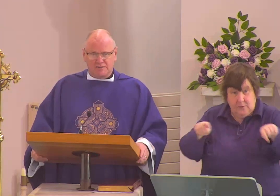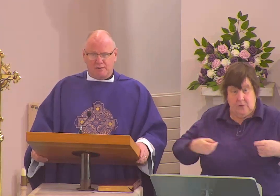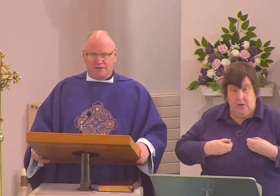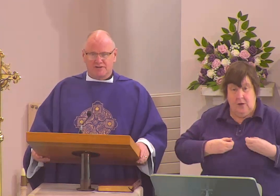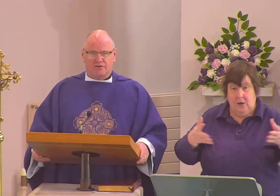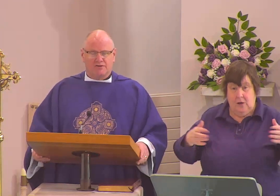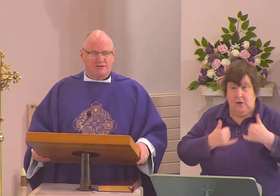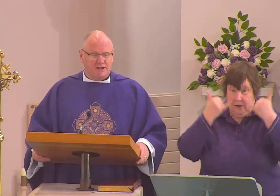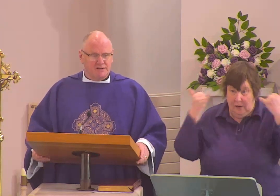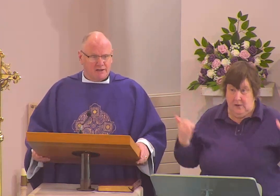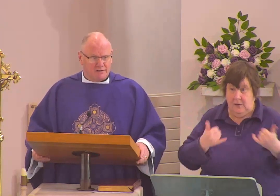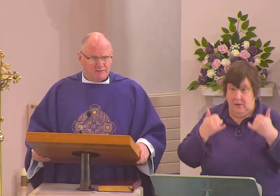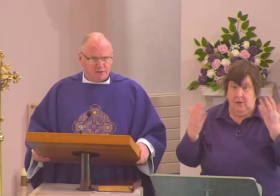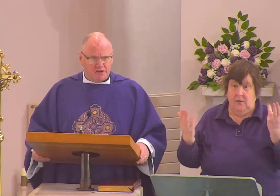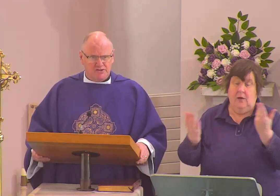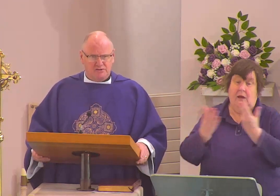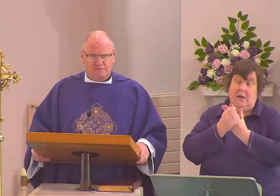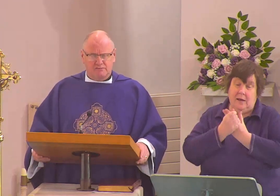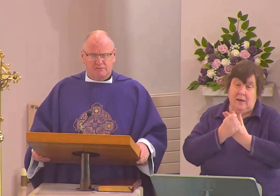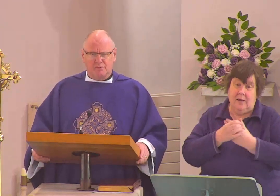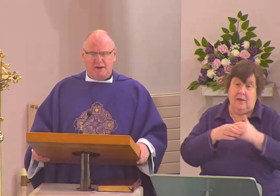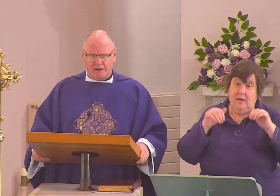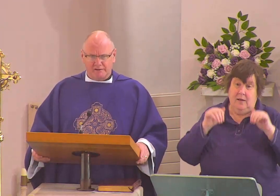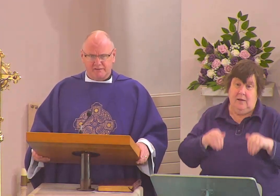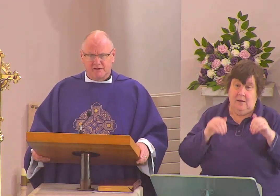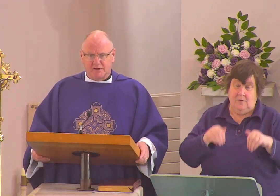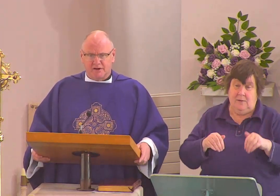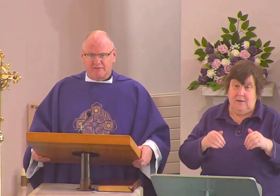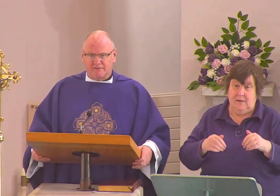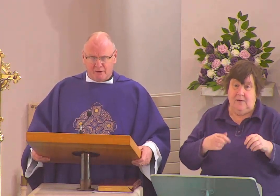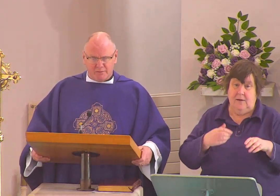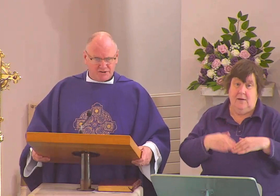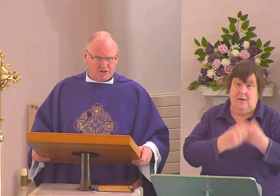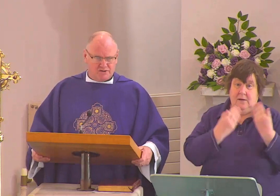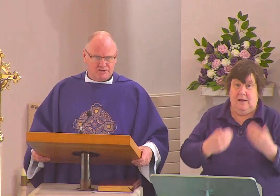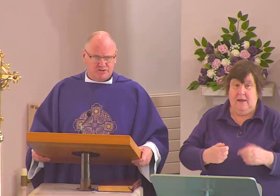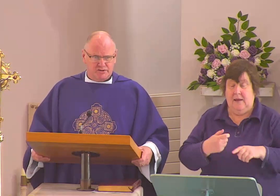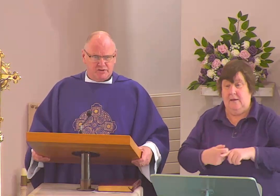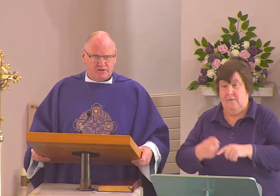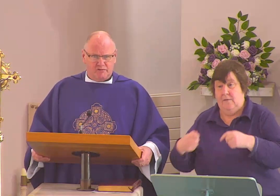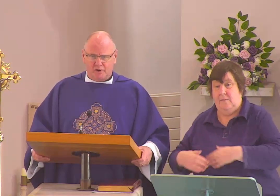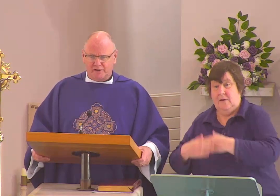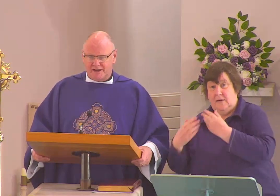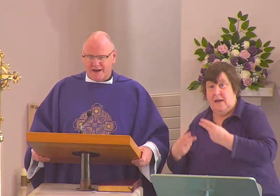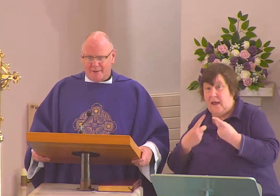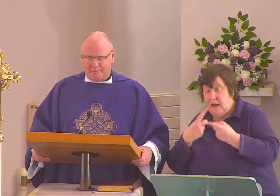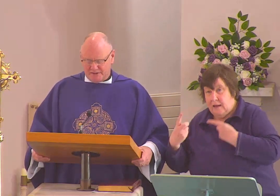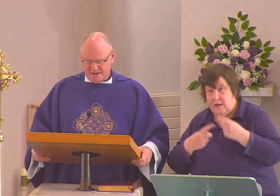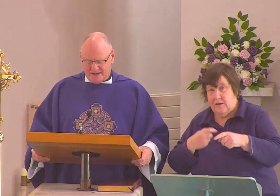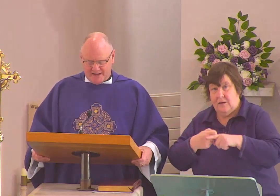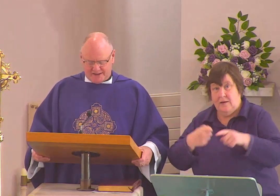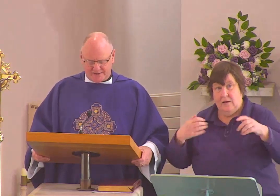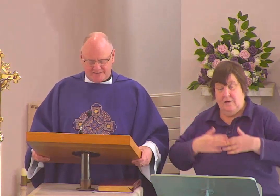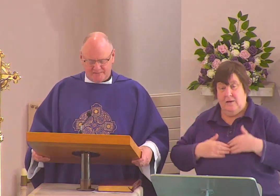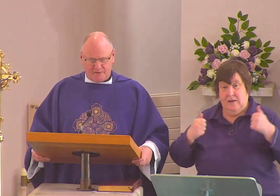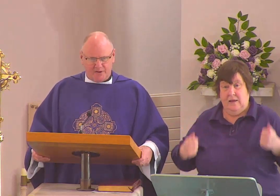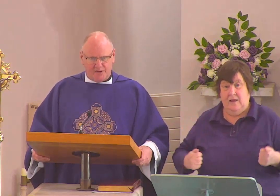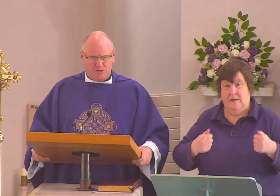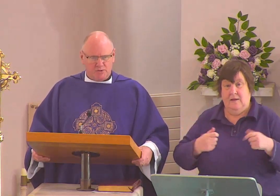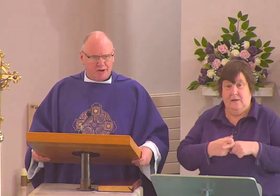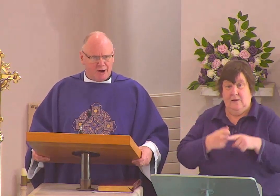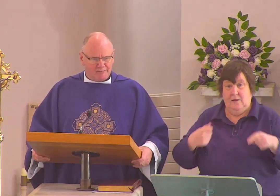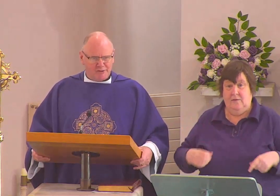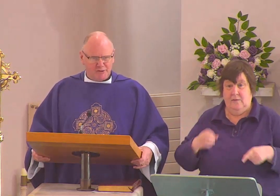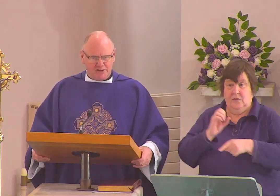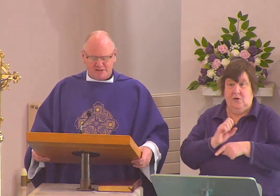as we wait on the day-to-day information from health and from our church of what happens next. So